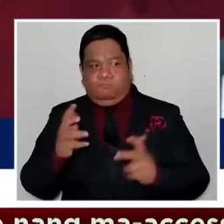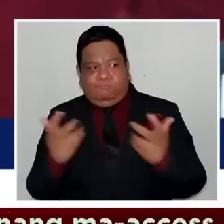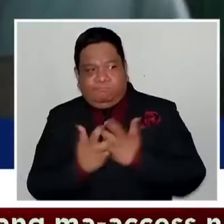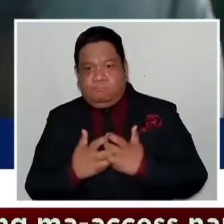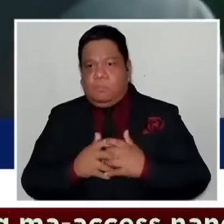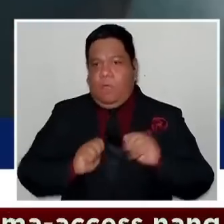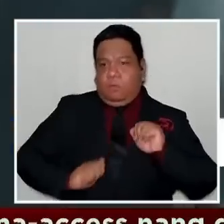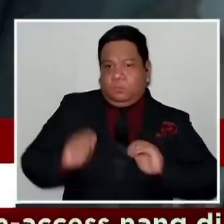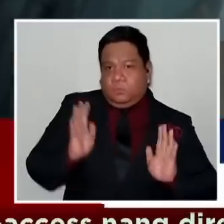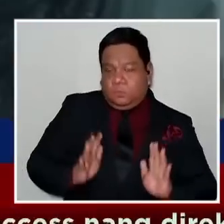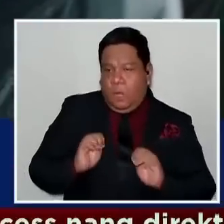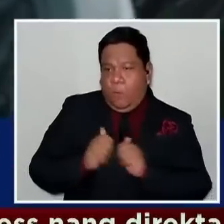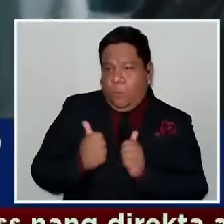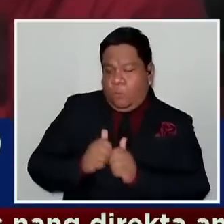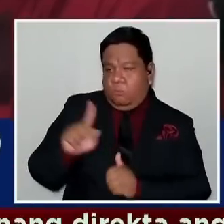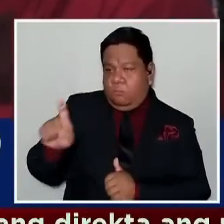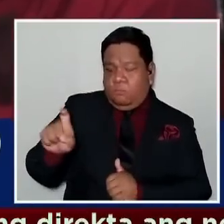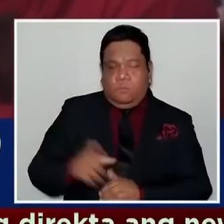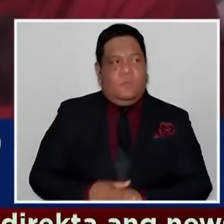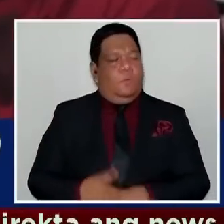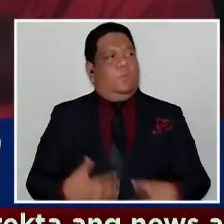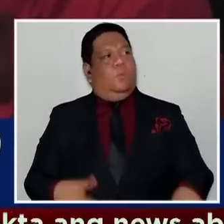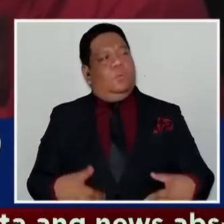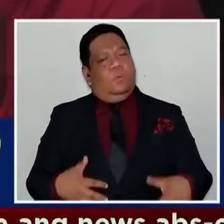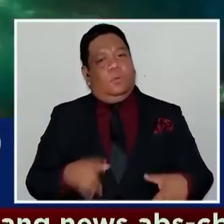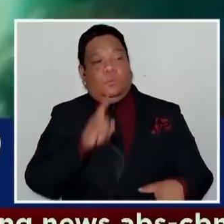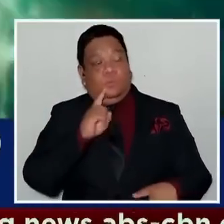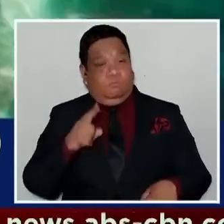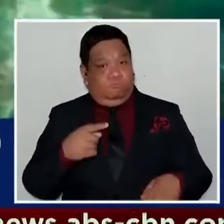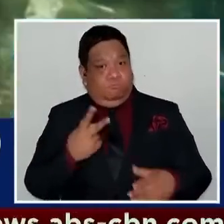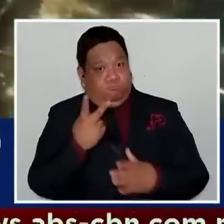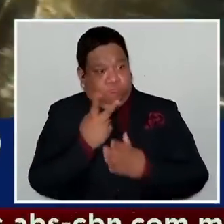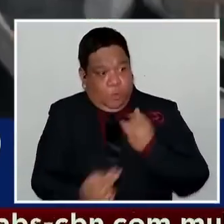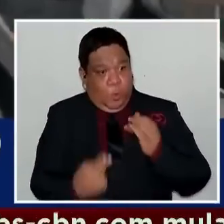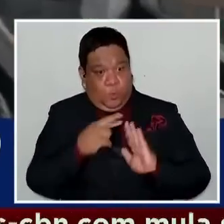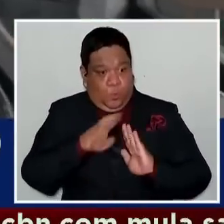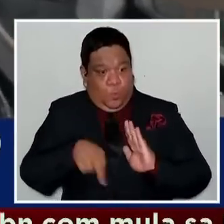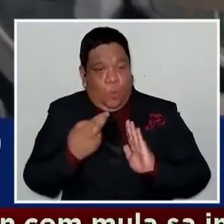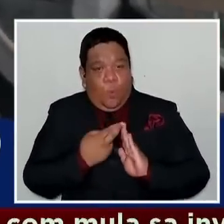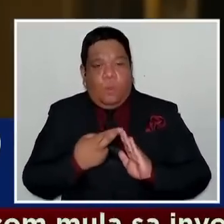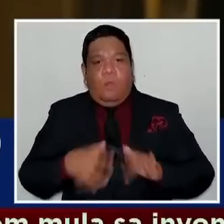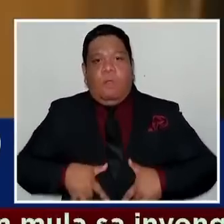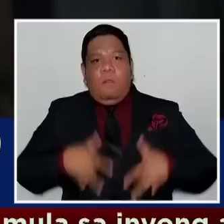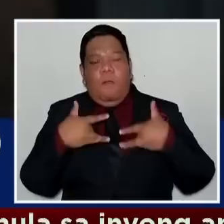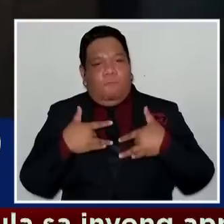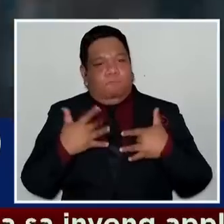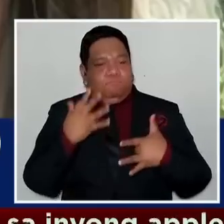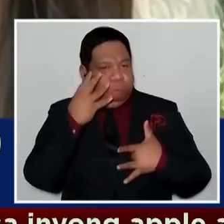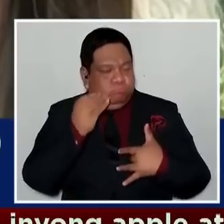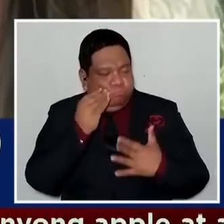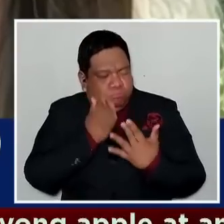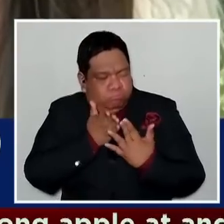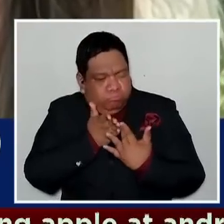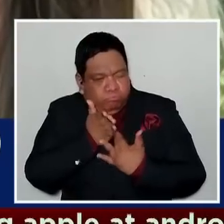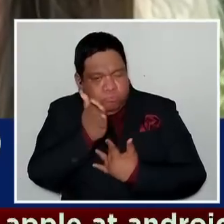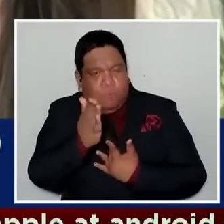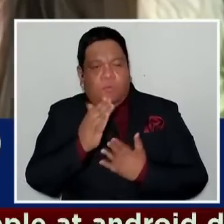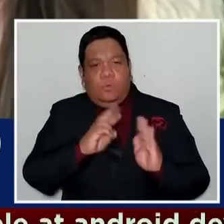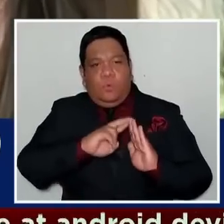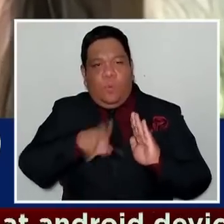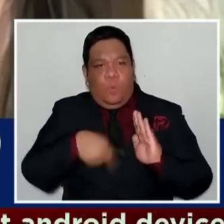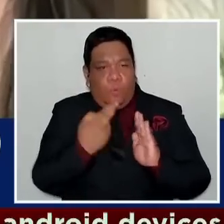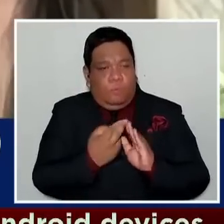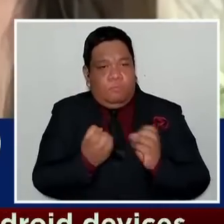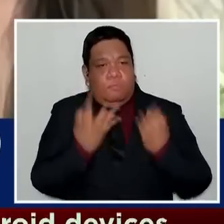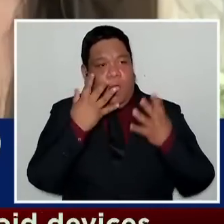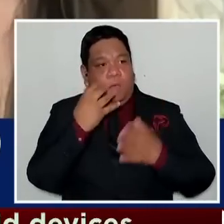question. We've both grown up a lot. We've both lived a lot of life and gone through a lot and have played this character for 10 years. It's opened up a